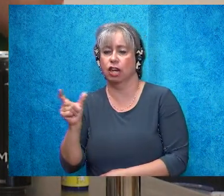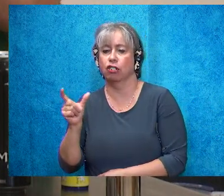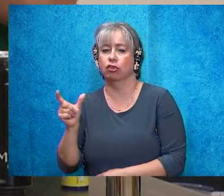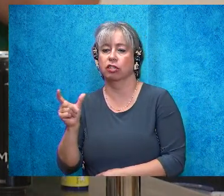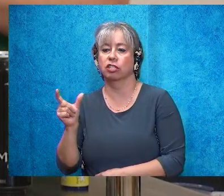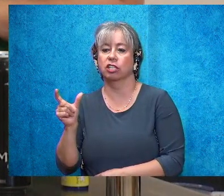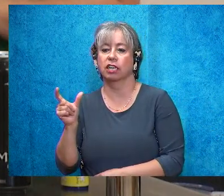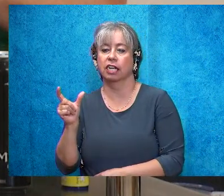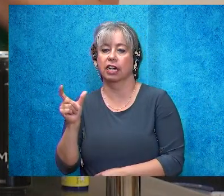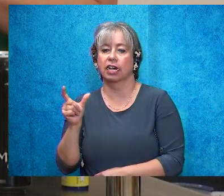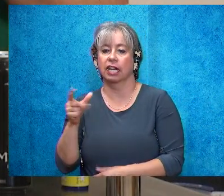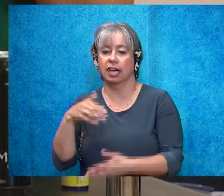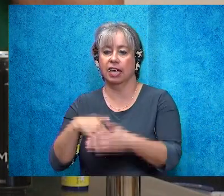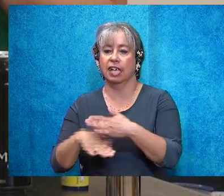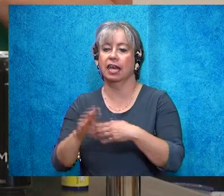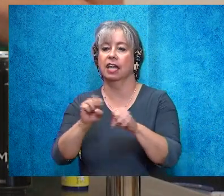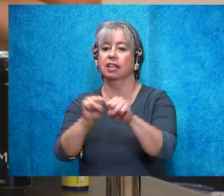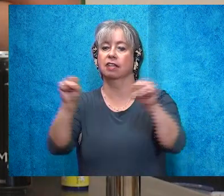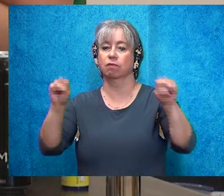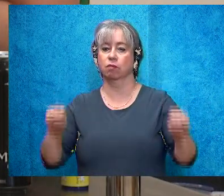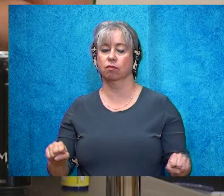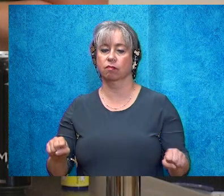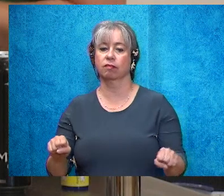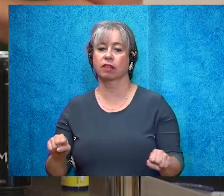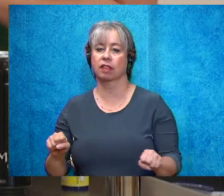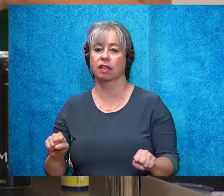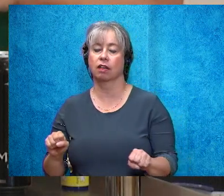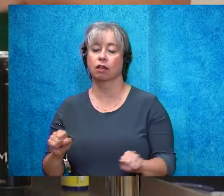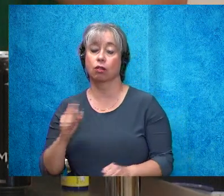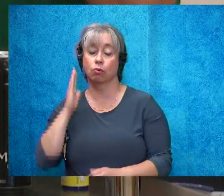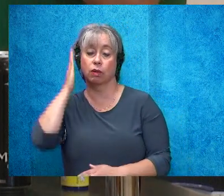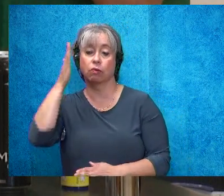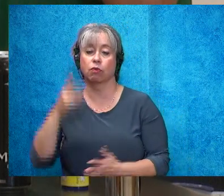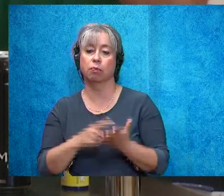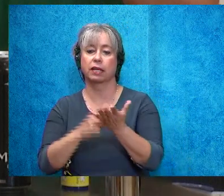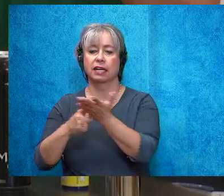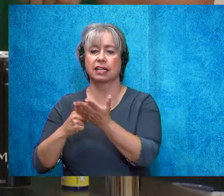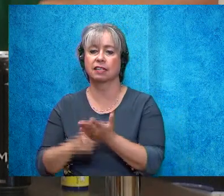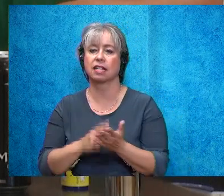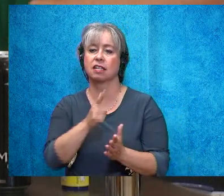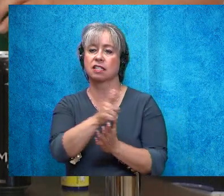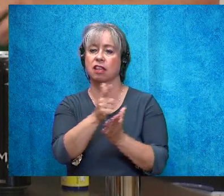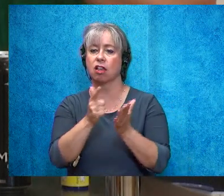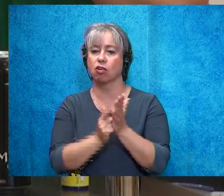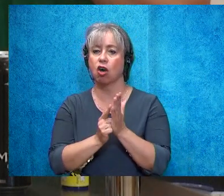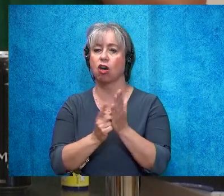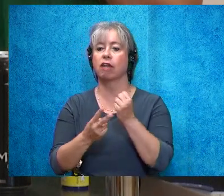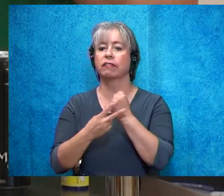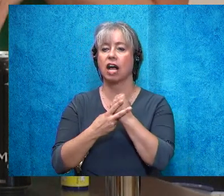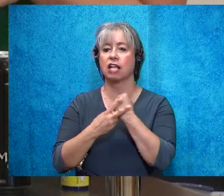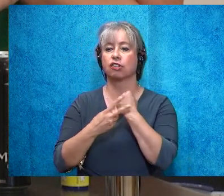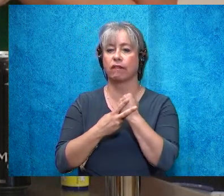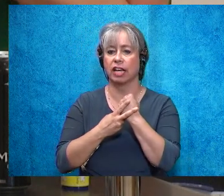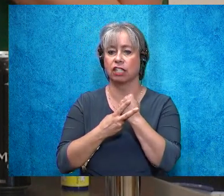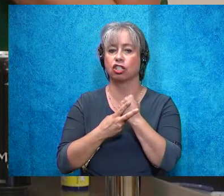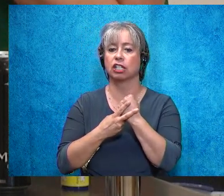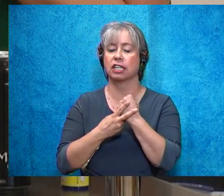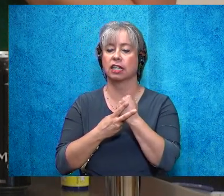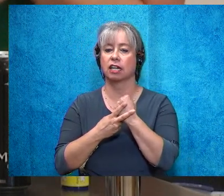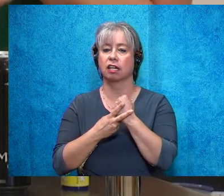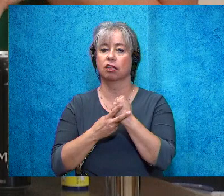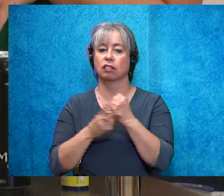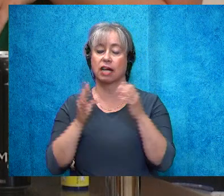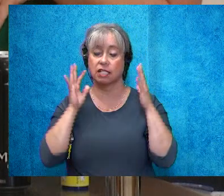to move to the law of conservation here in just a second. Let's look a little more closely at kinetic and potential energy